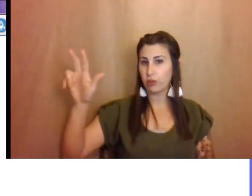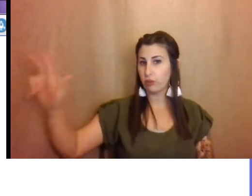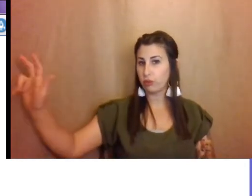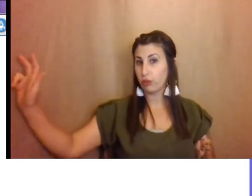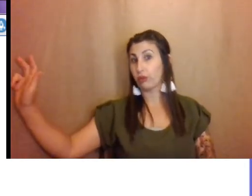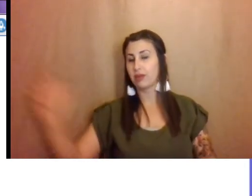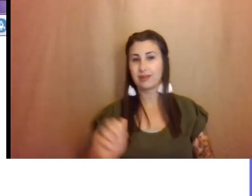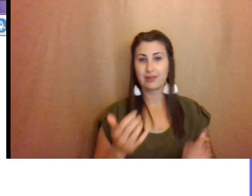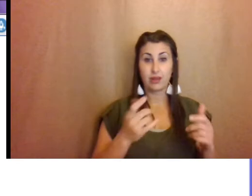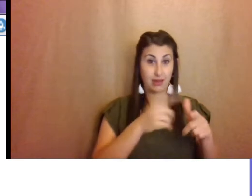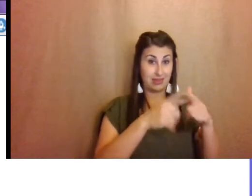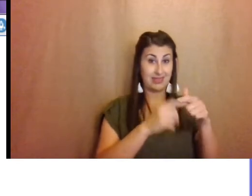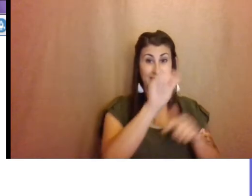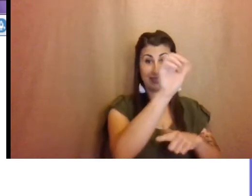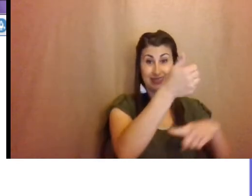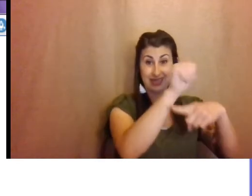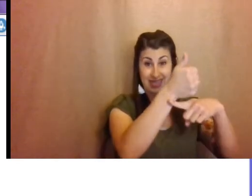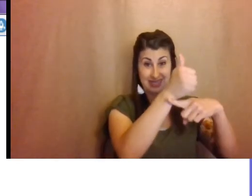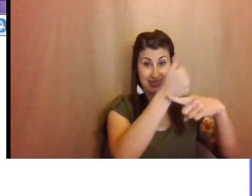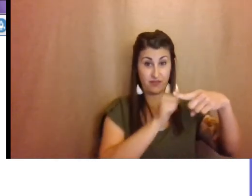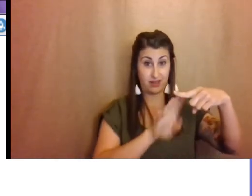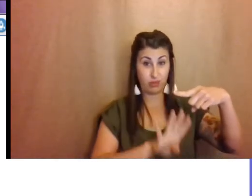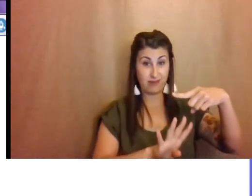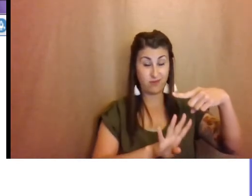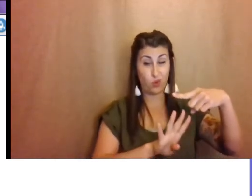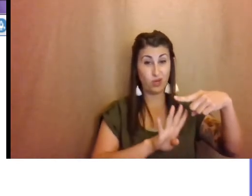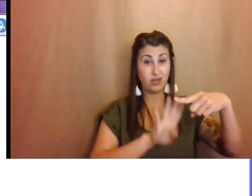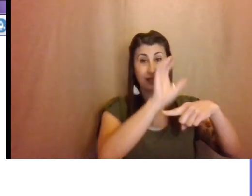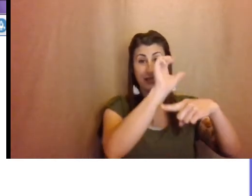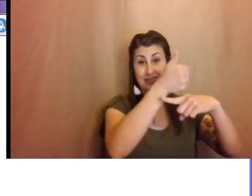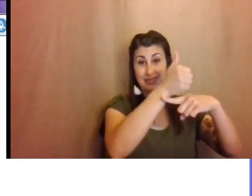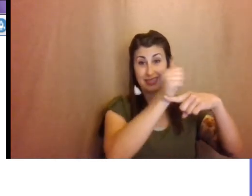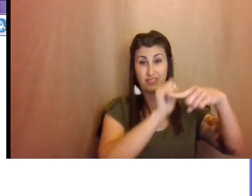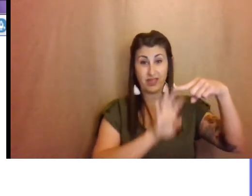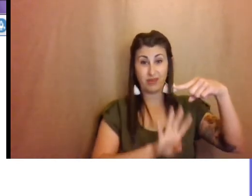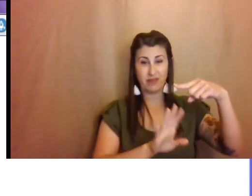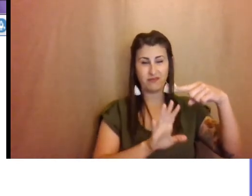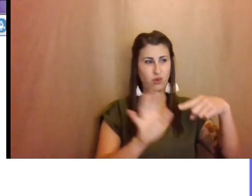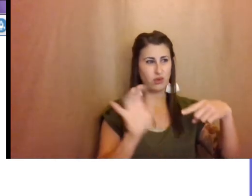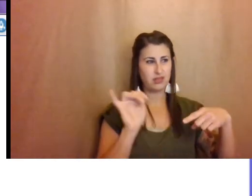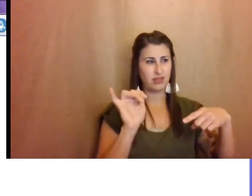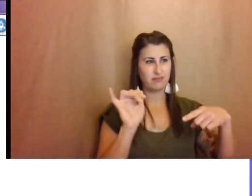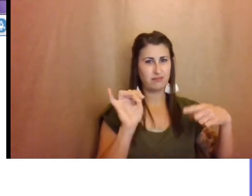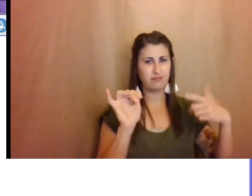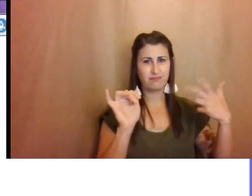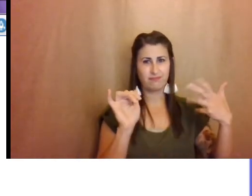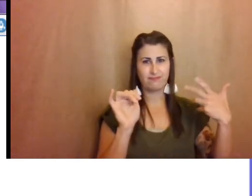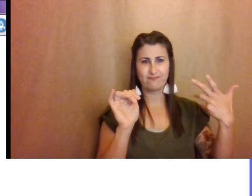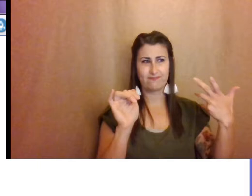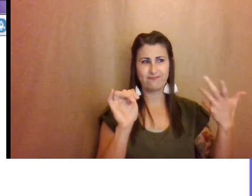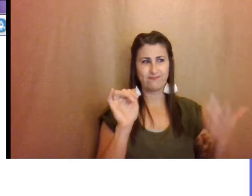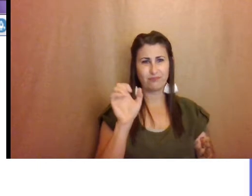repeating. Now I can do 10 divided by 4. Right, 10 divided by 4 is